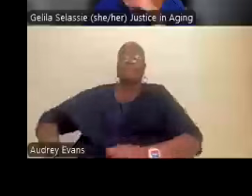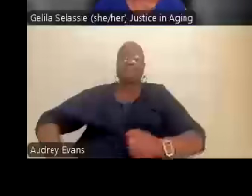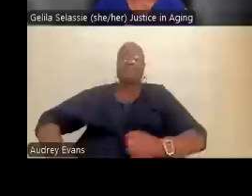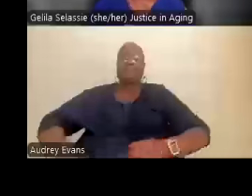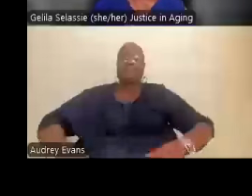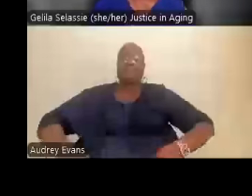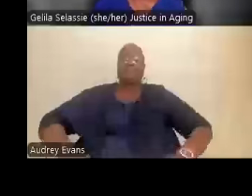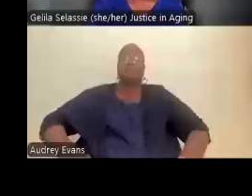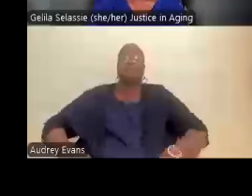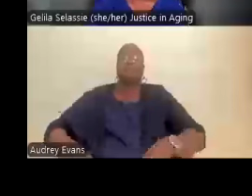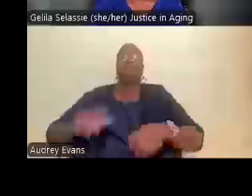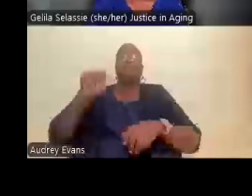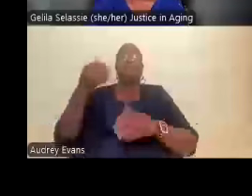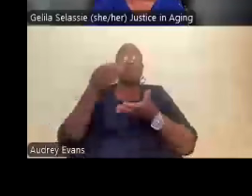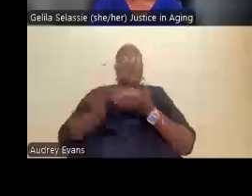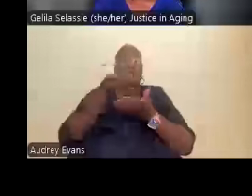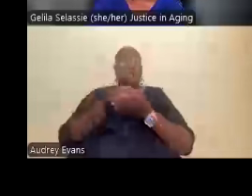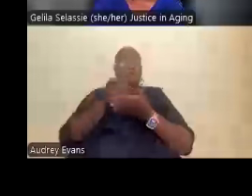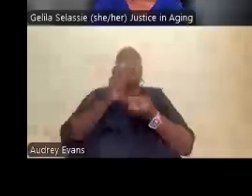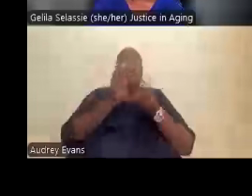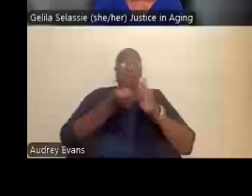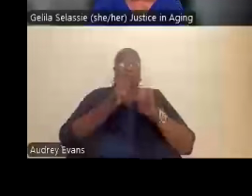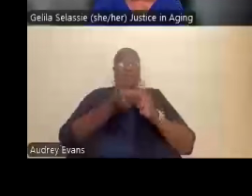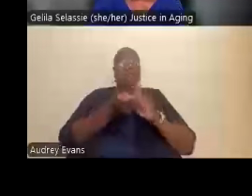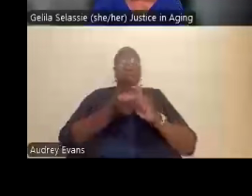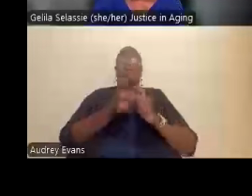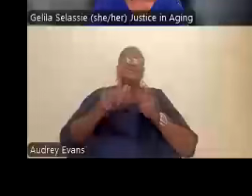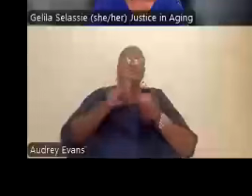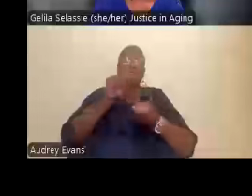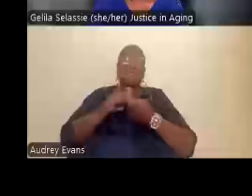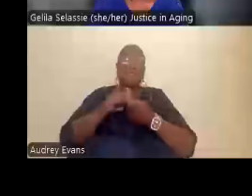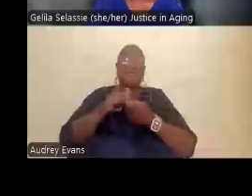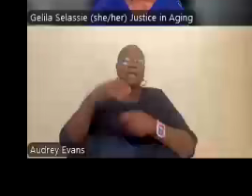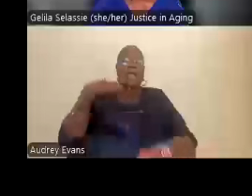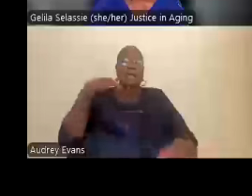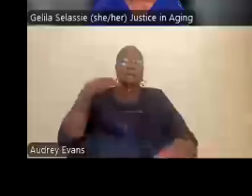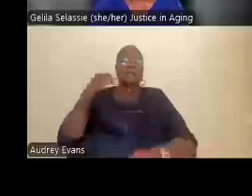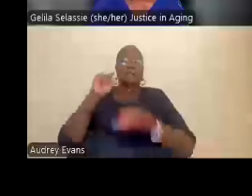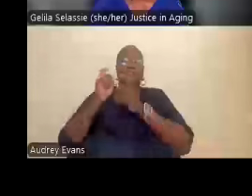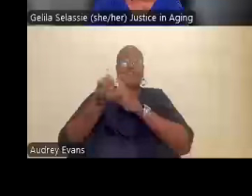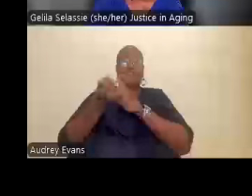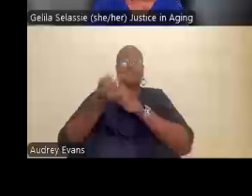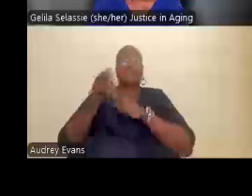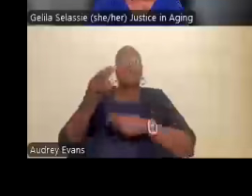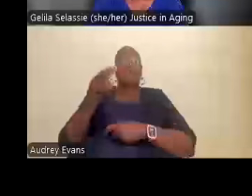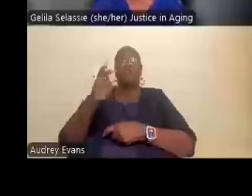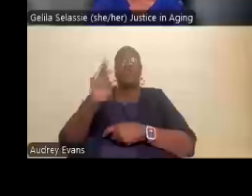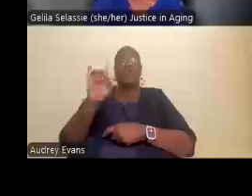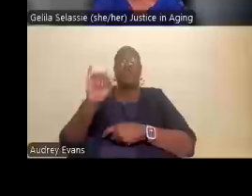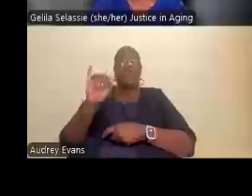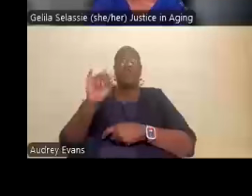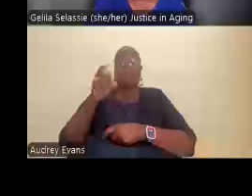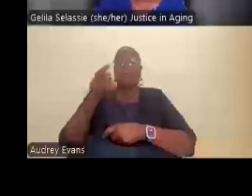Beyond those funding changes, there's also the specific eligibility changes that HR1 puts in